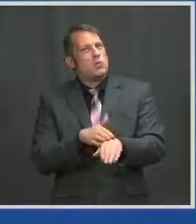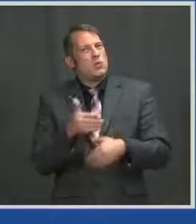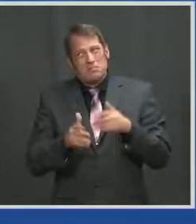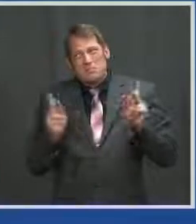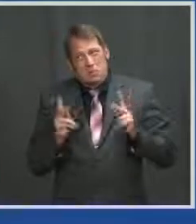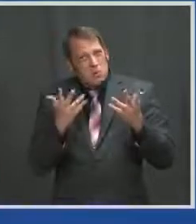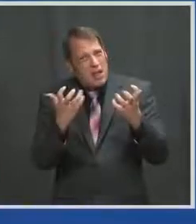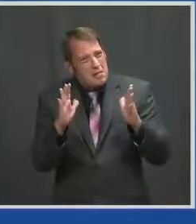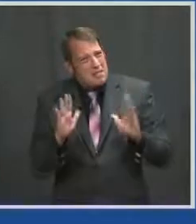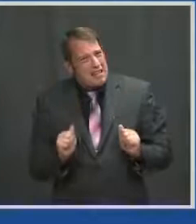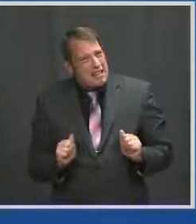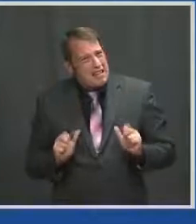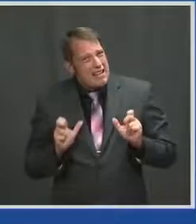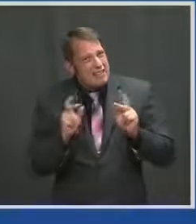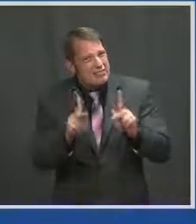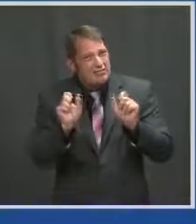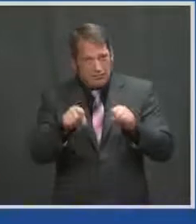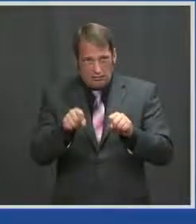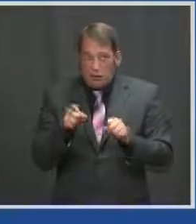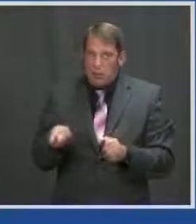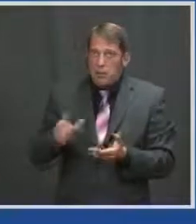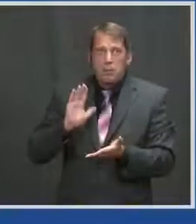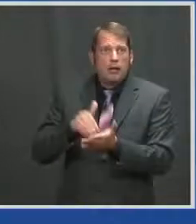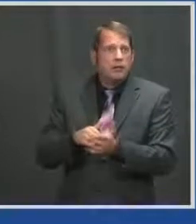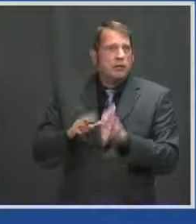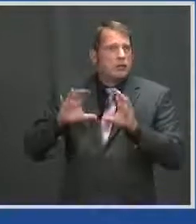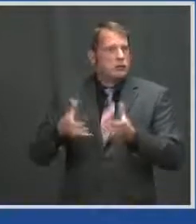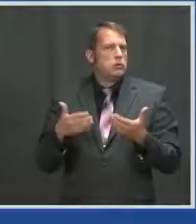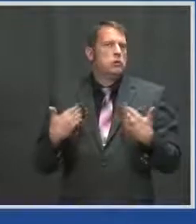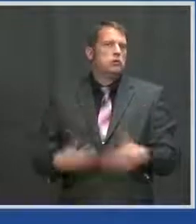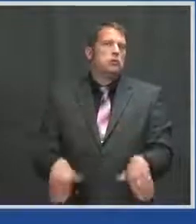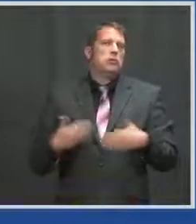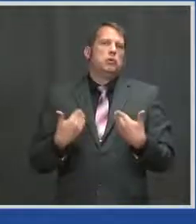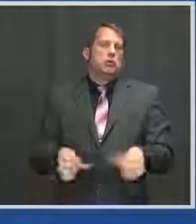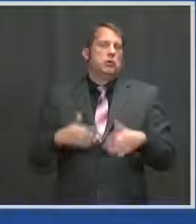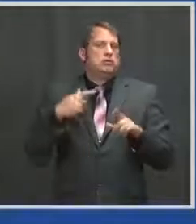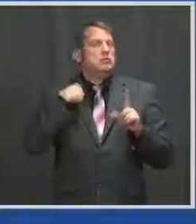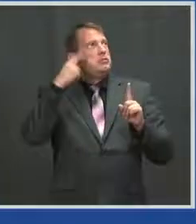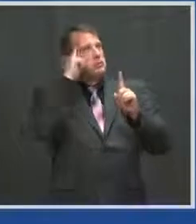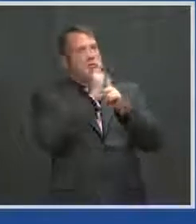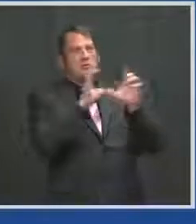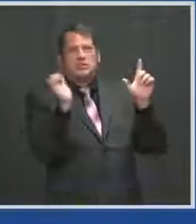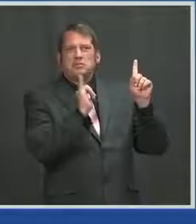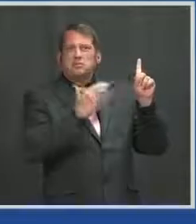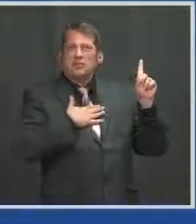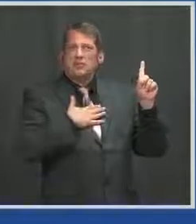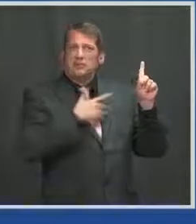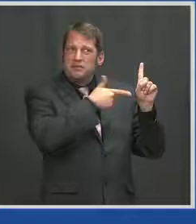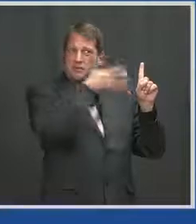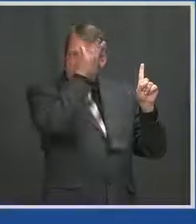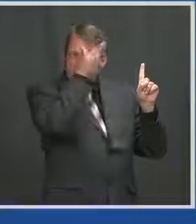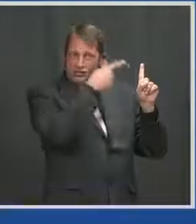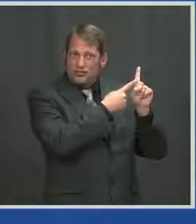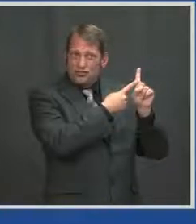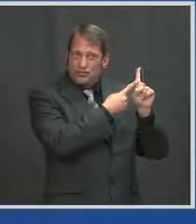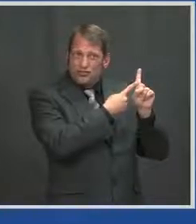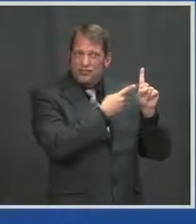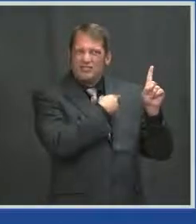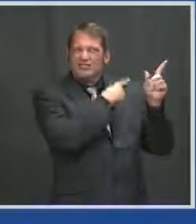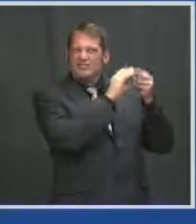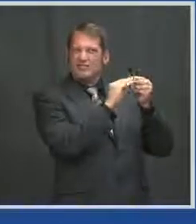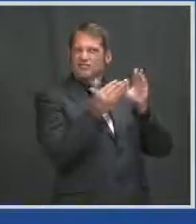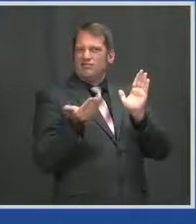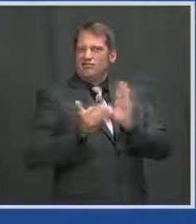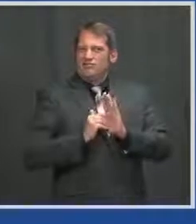know think the way my dad did. He used to say, and I know I'm repeating myself, but I'm going to continue to because I think it's critical.